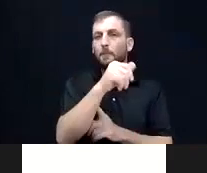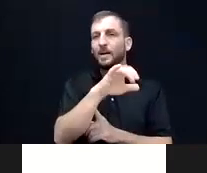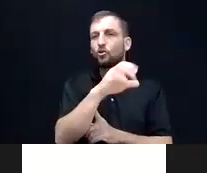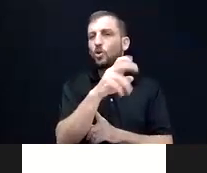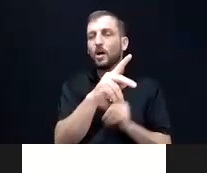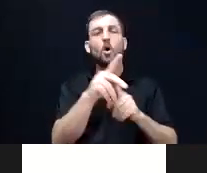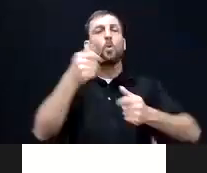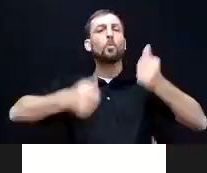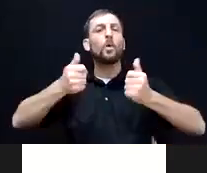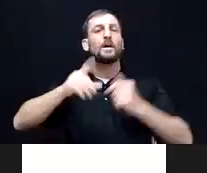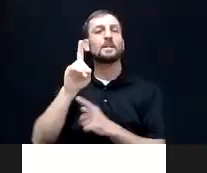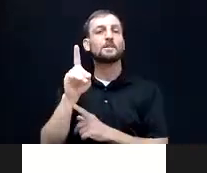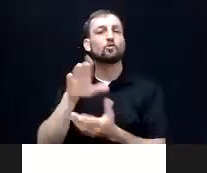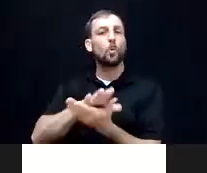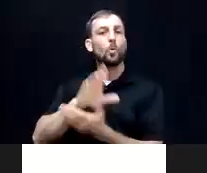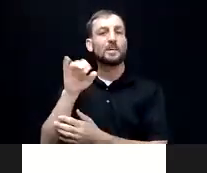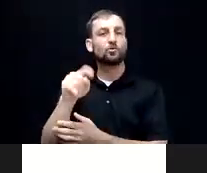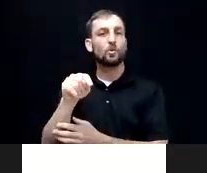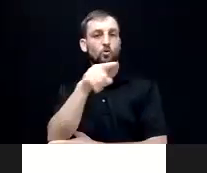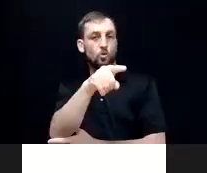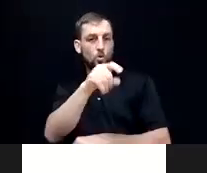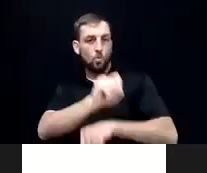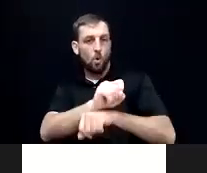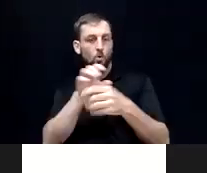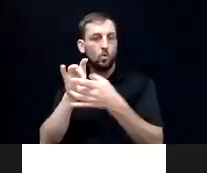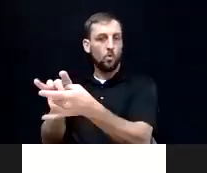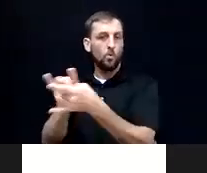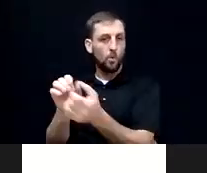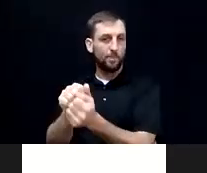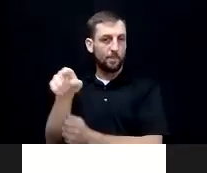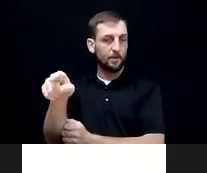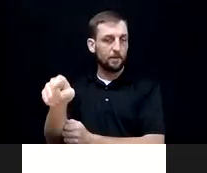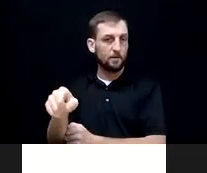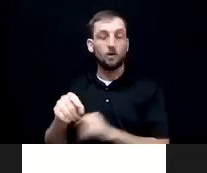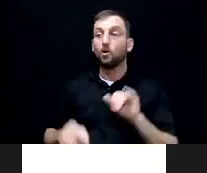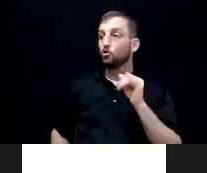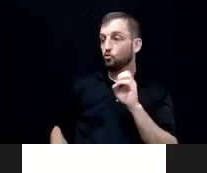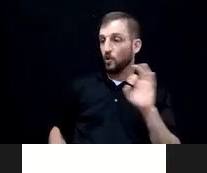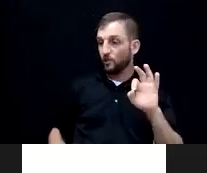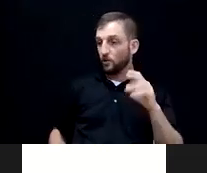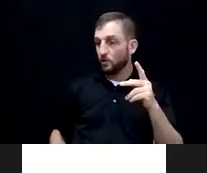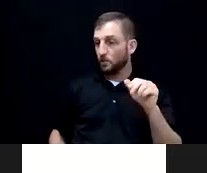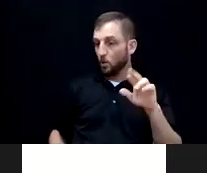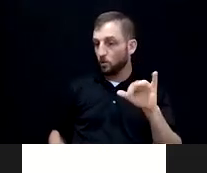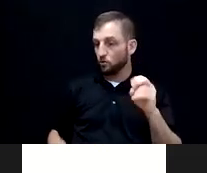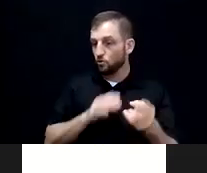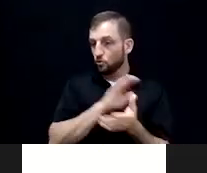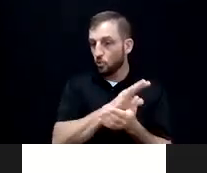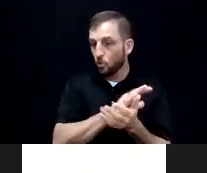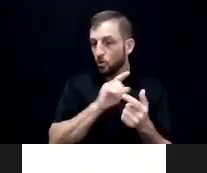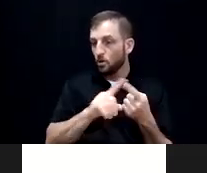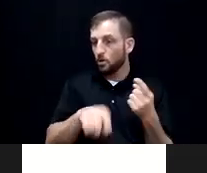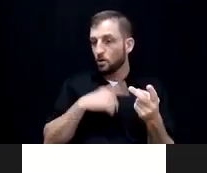districts, school districts do you work with? So we work with Jefferson Parish schools. We also work